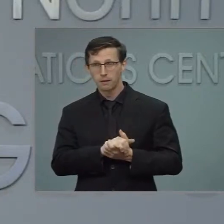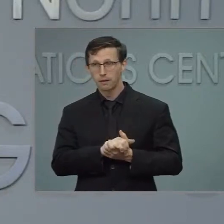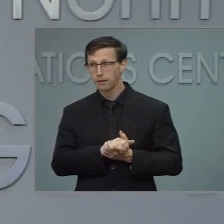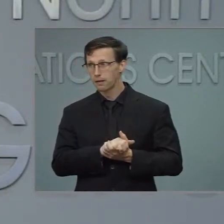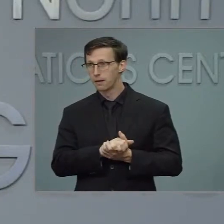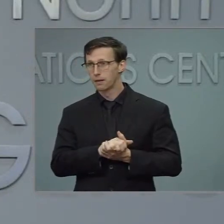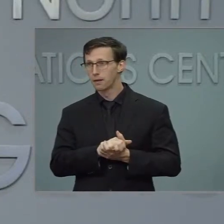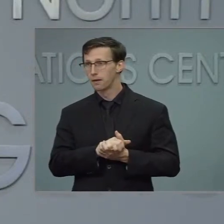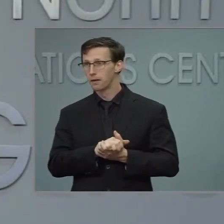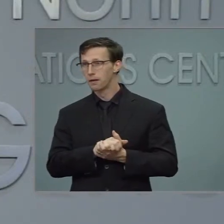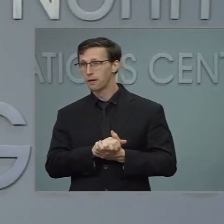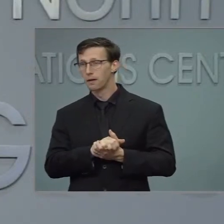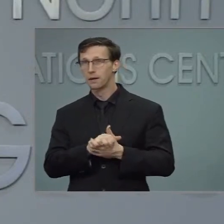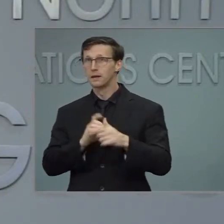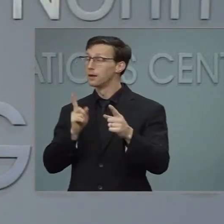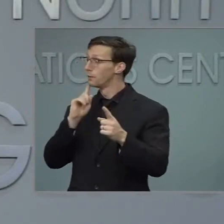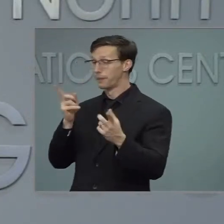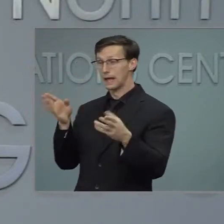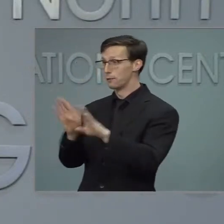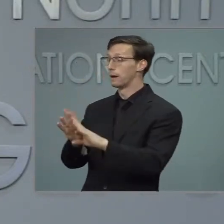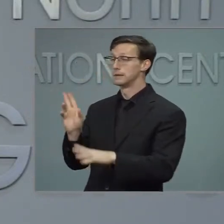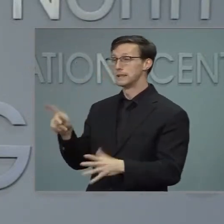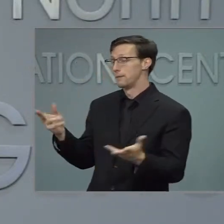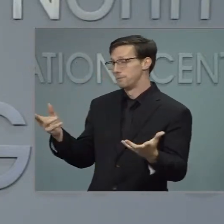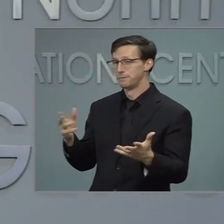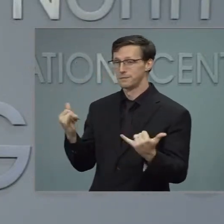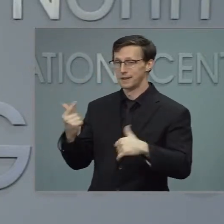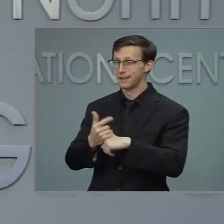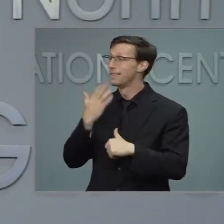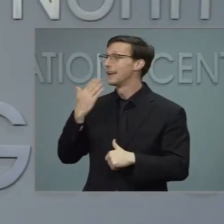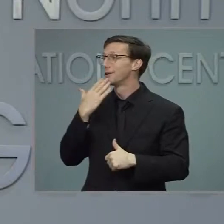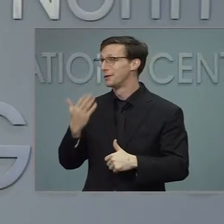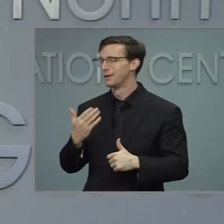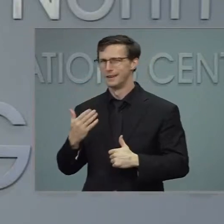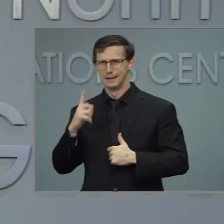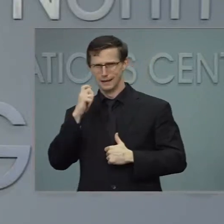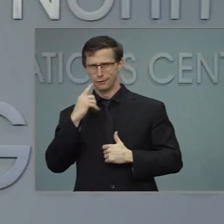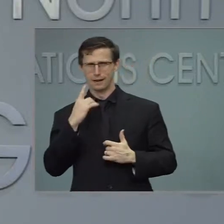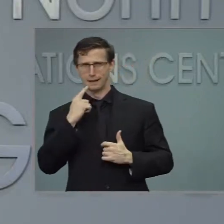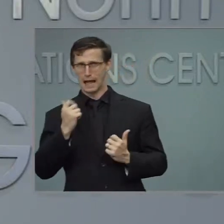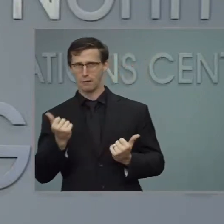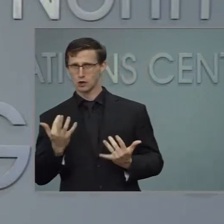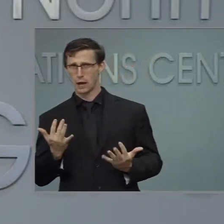How much time should I give? That'll wrap us up for today. Thanks. How much time? Cut him off.